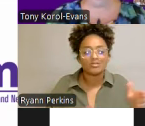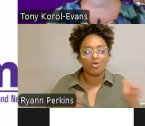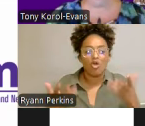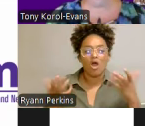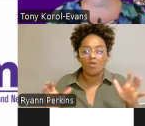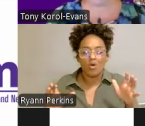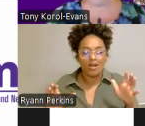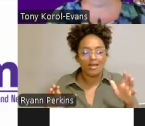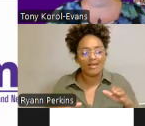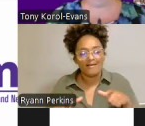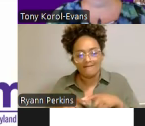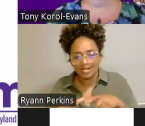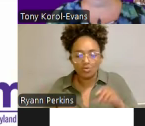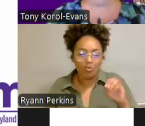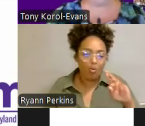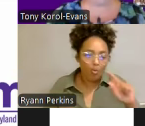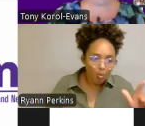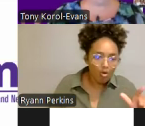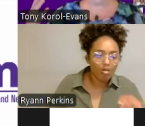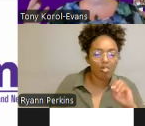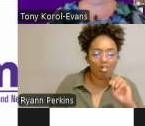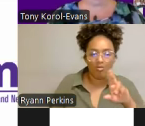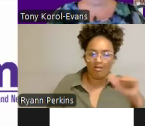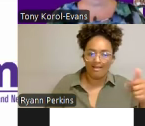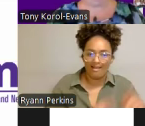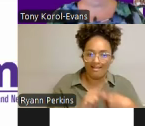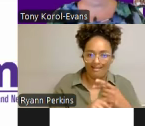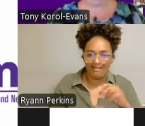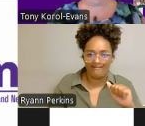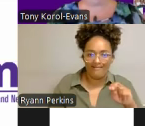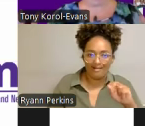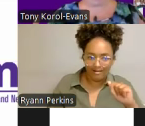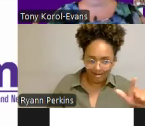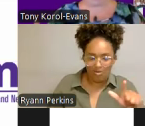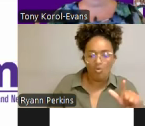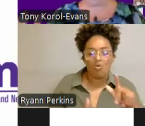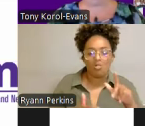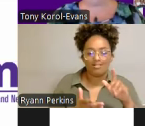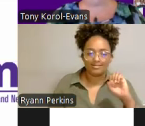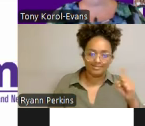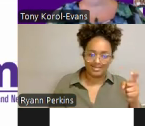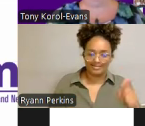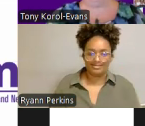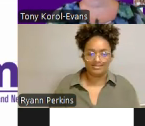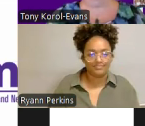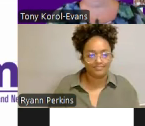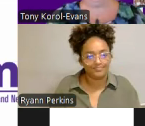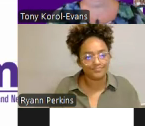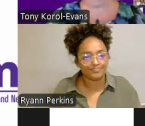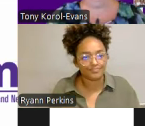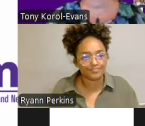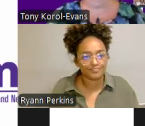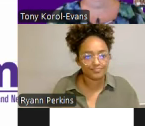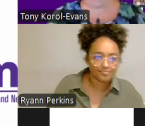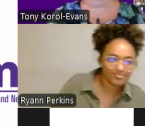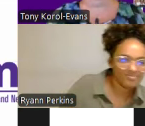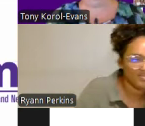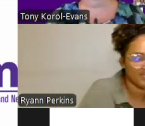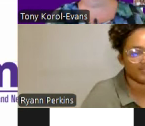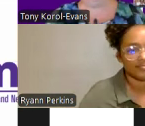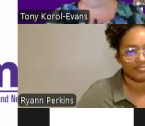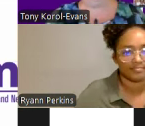And you have to understand this forcing does not have to mean physically forcing. It's creating a feeling, situation, or atmosphere